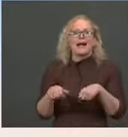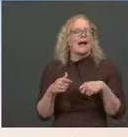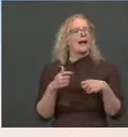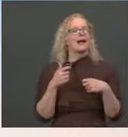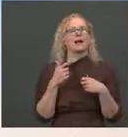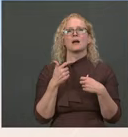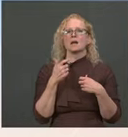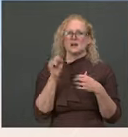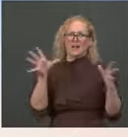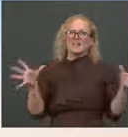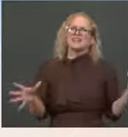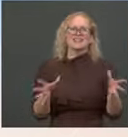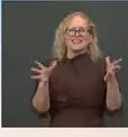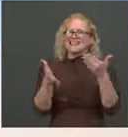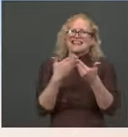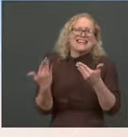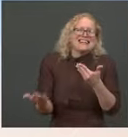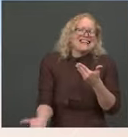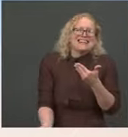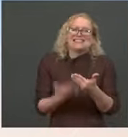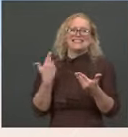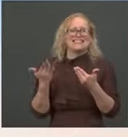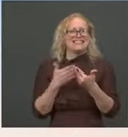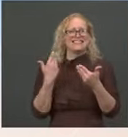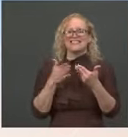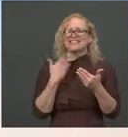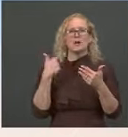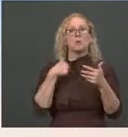country. And we're just going to continue to have those conversations.